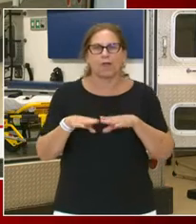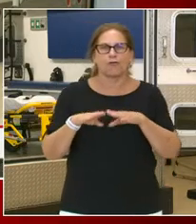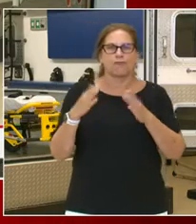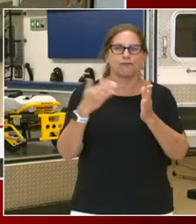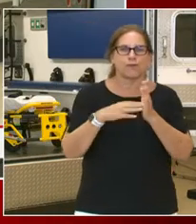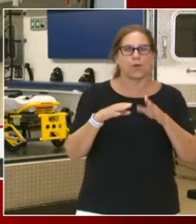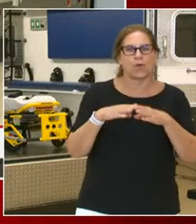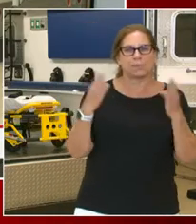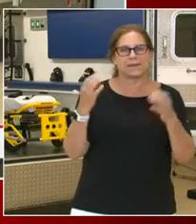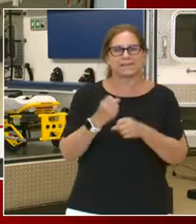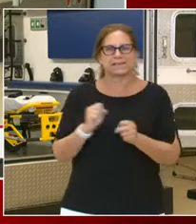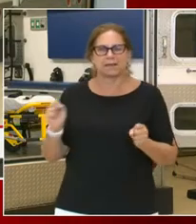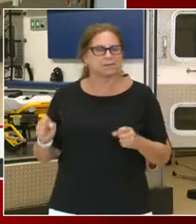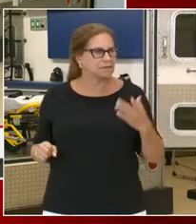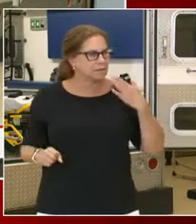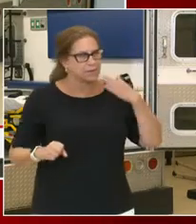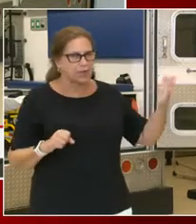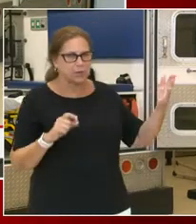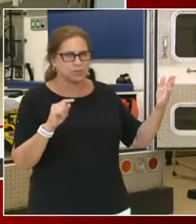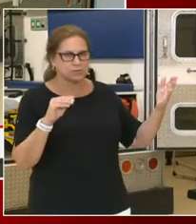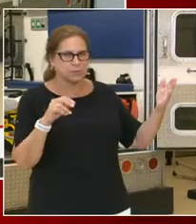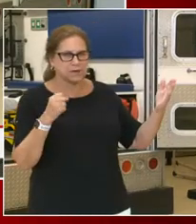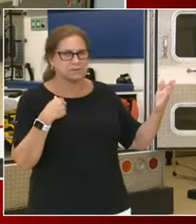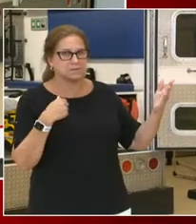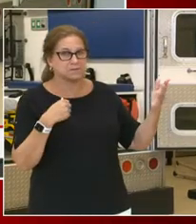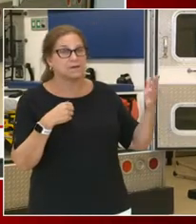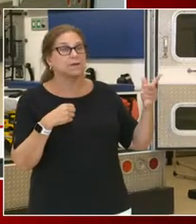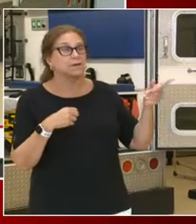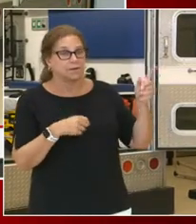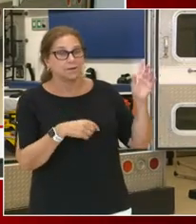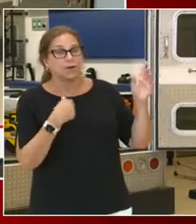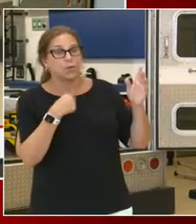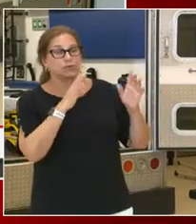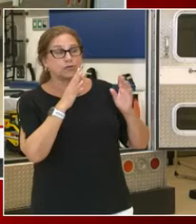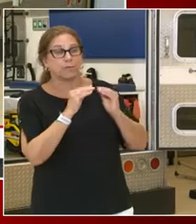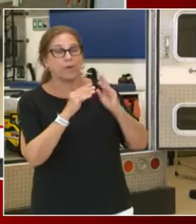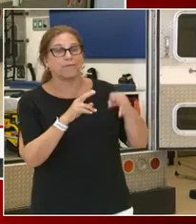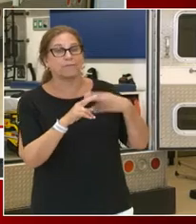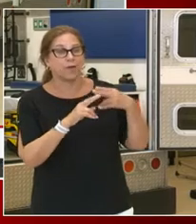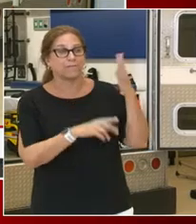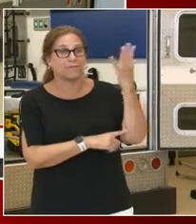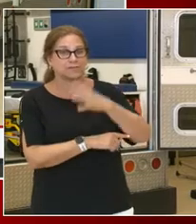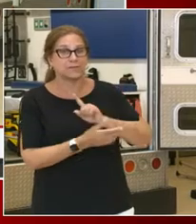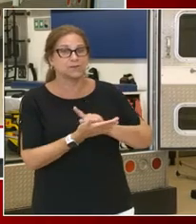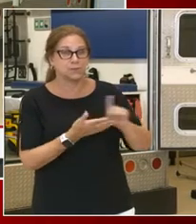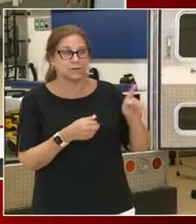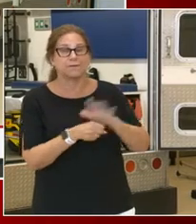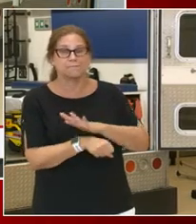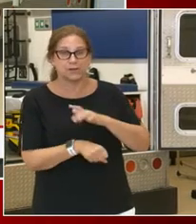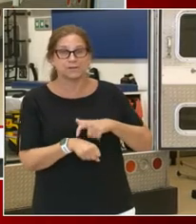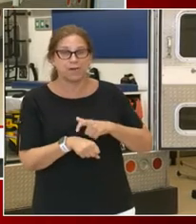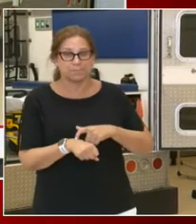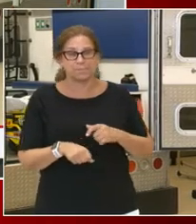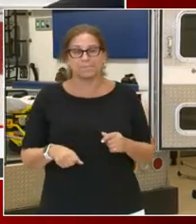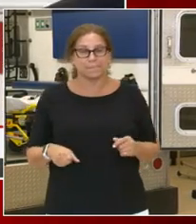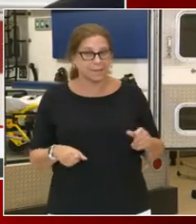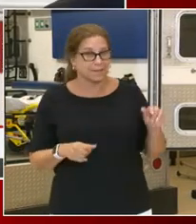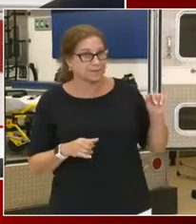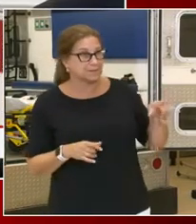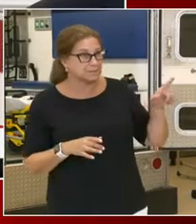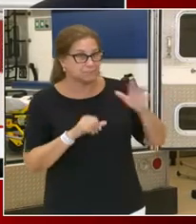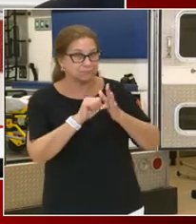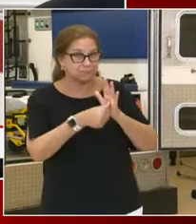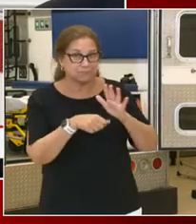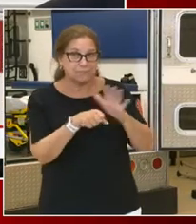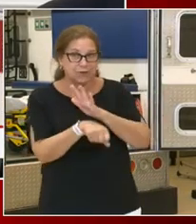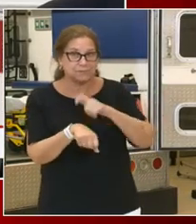want to add additional context. 5 days a week, full time. Full time. I love that. So we want everyone to be really clear about that. No, we're